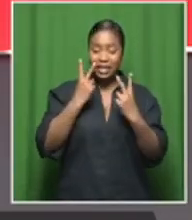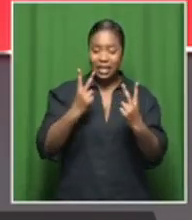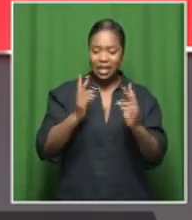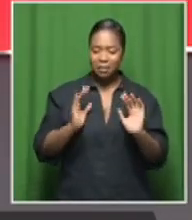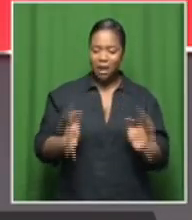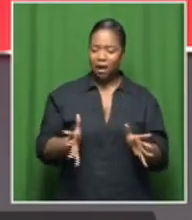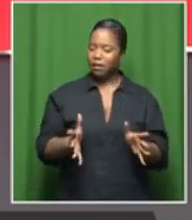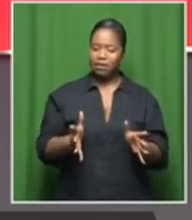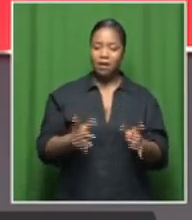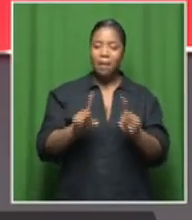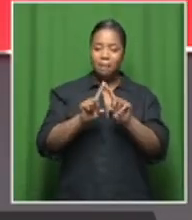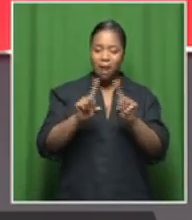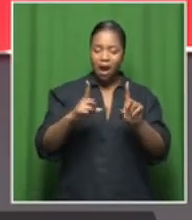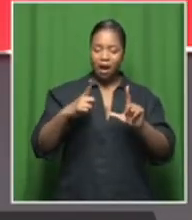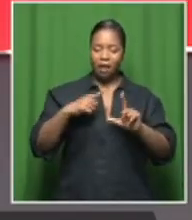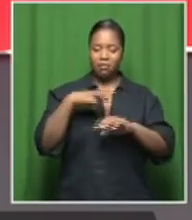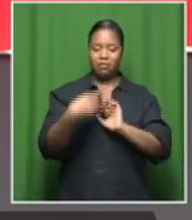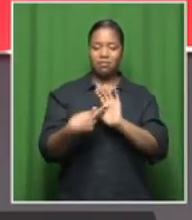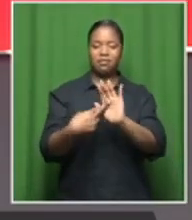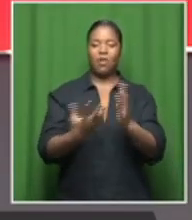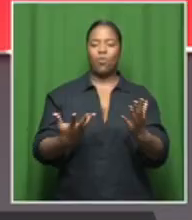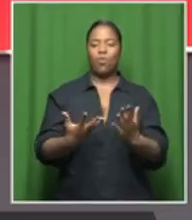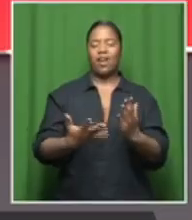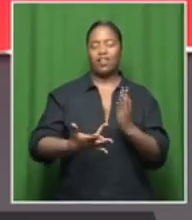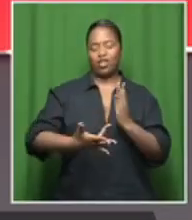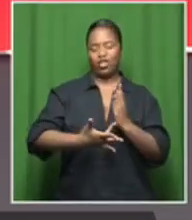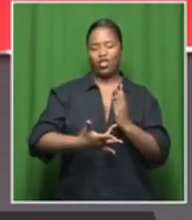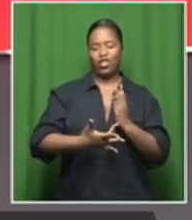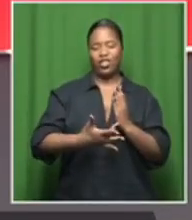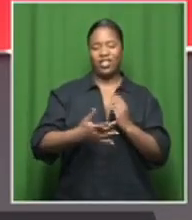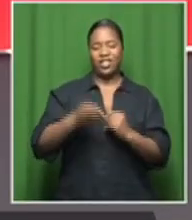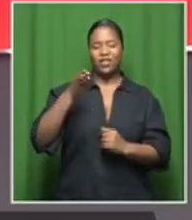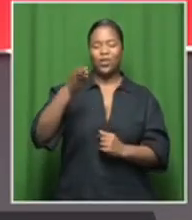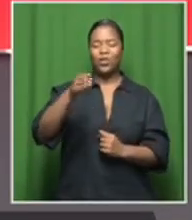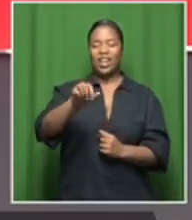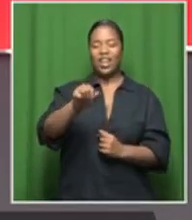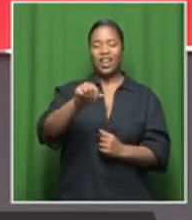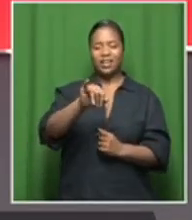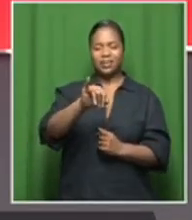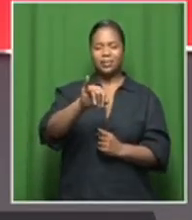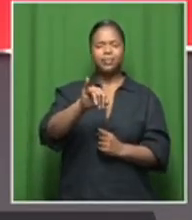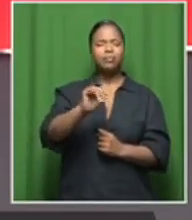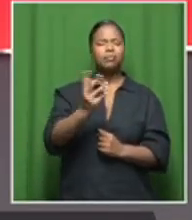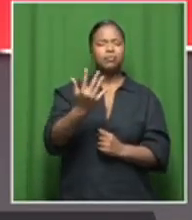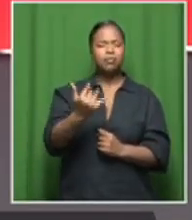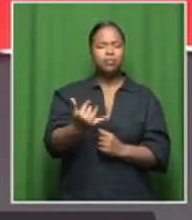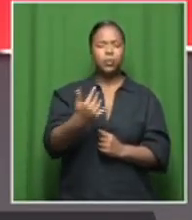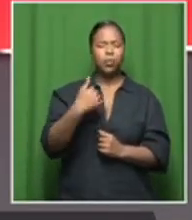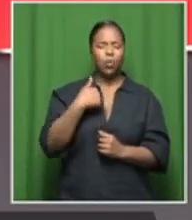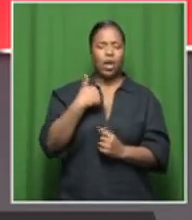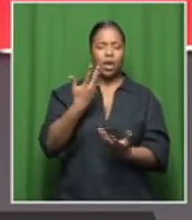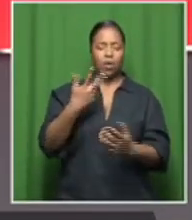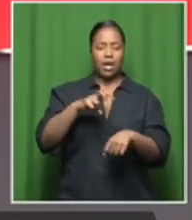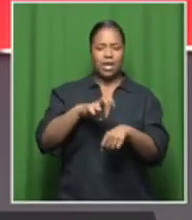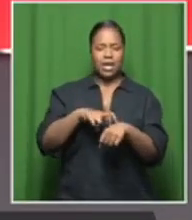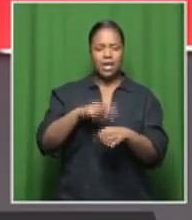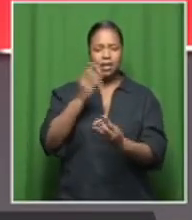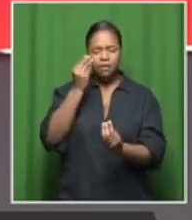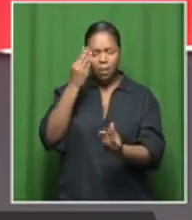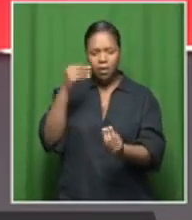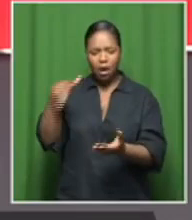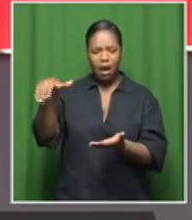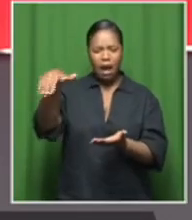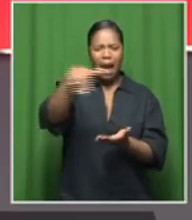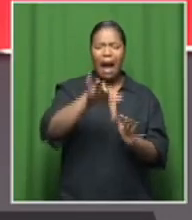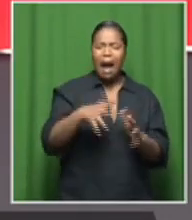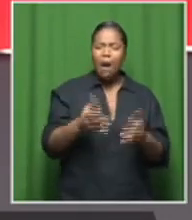and represented in the technologies that are shaping our future. In a world increasingly driven by data and algorithms, how do we ensure that African